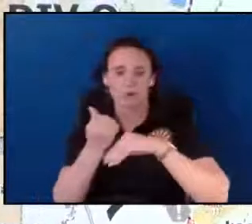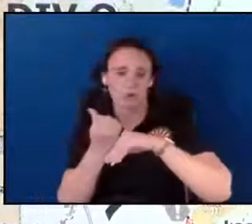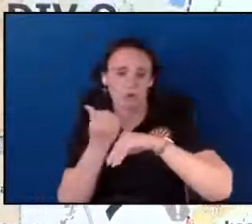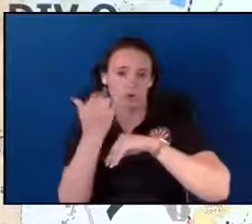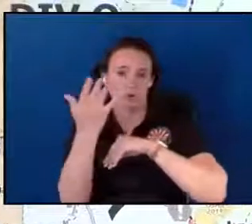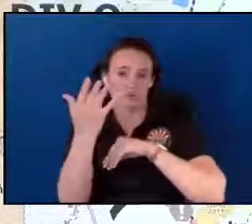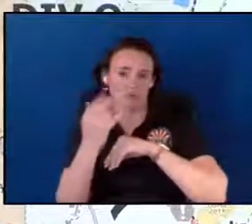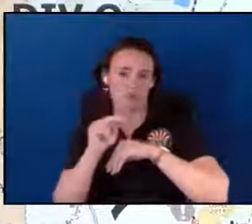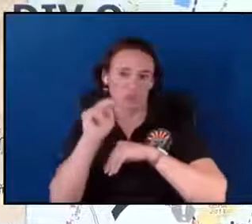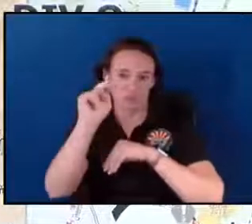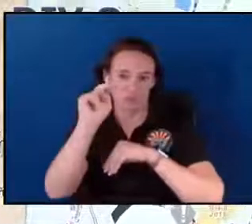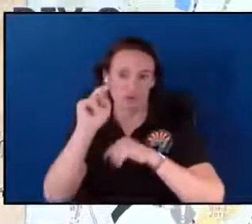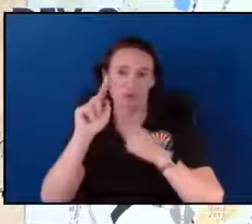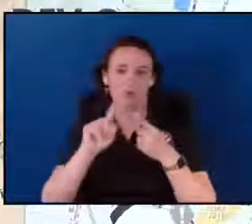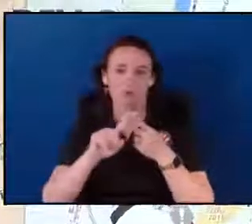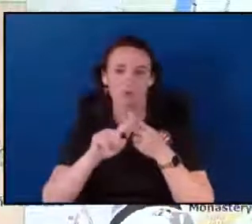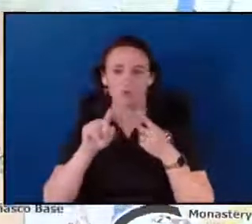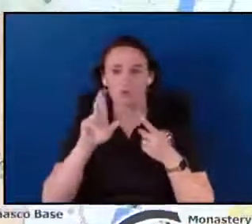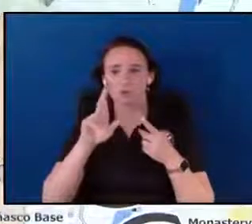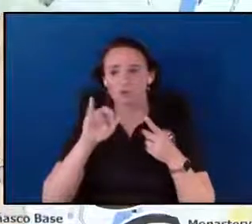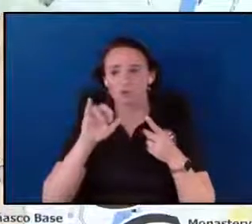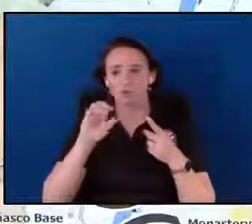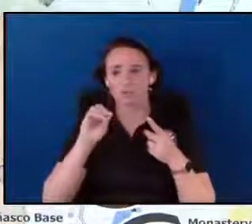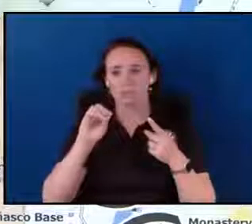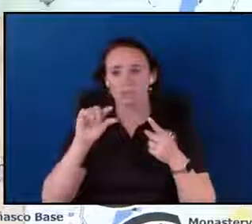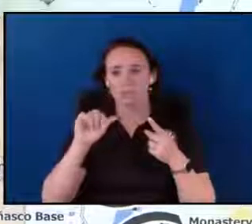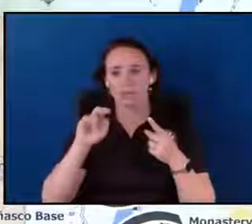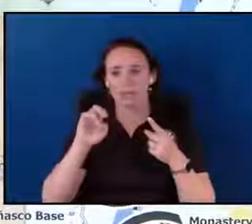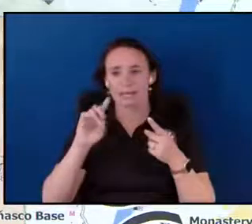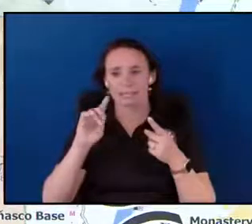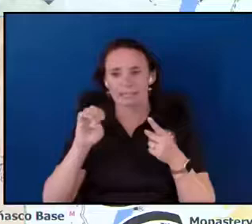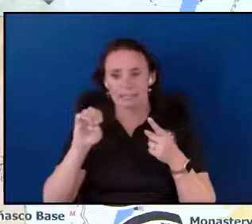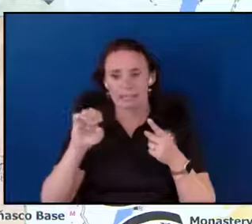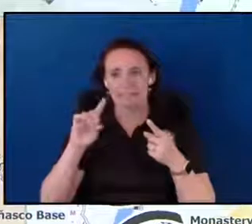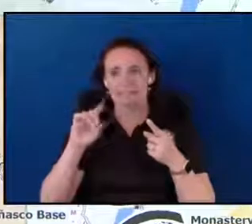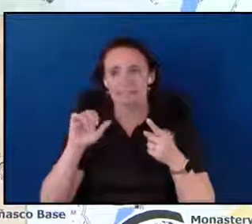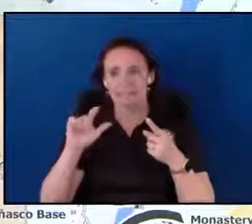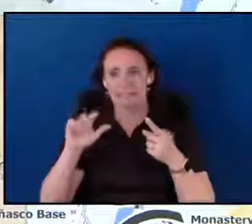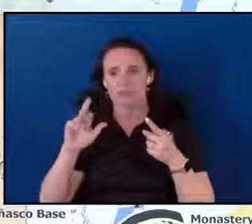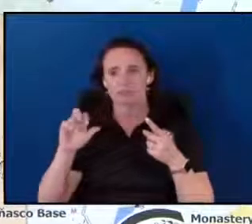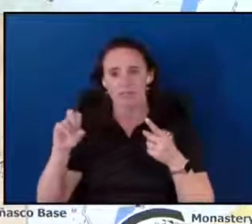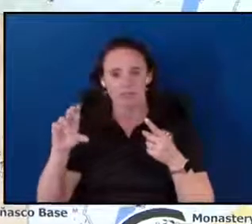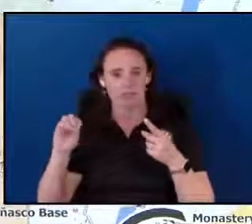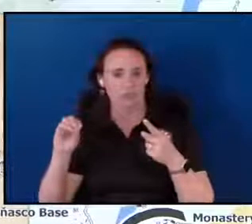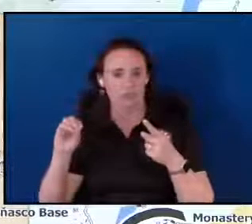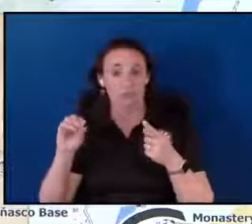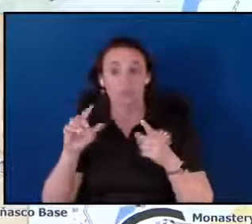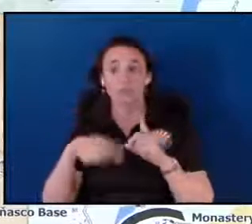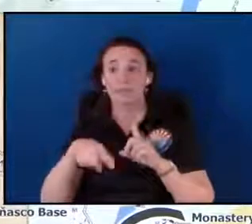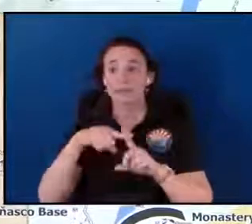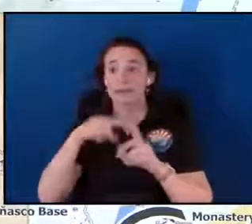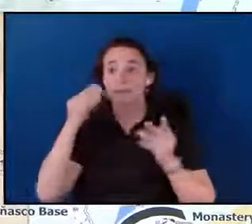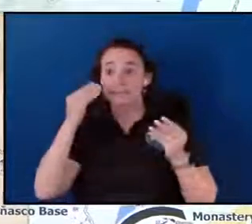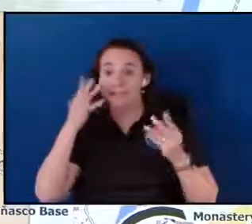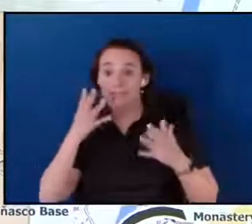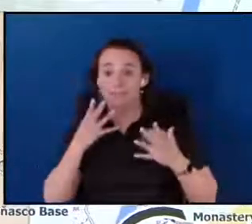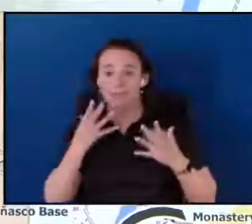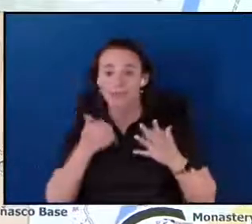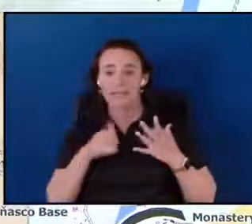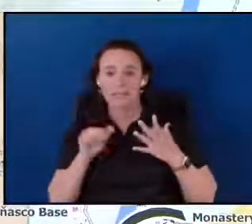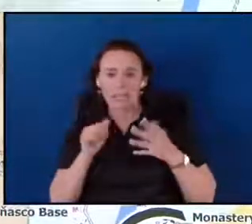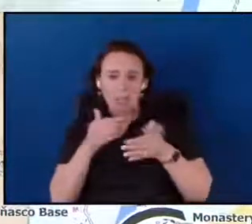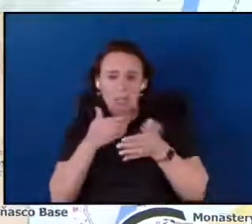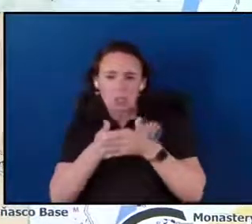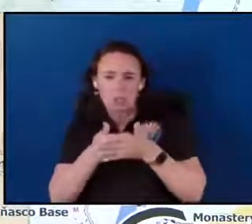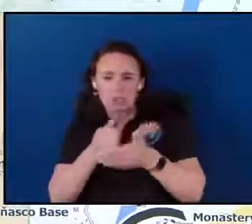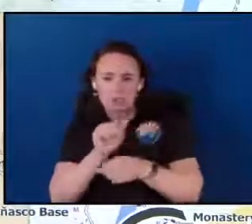the Rio Grande del Rancho drainage. And it also let us know that any in-close work right in here over the